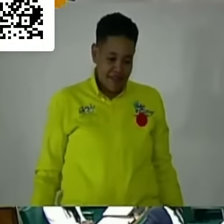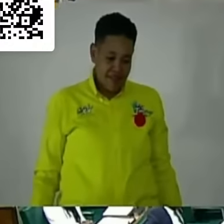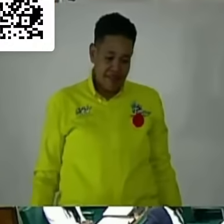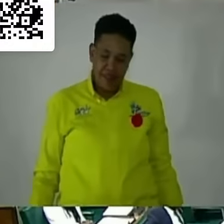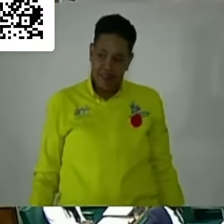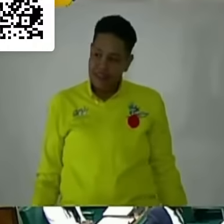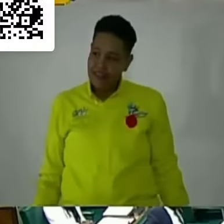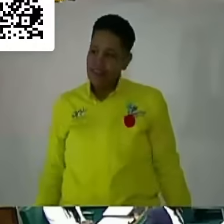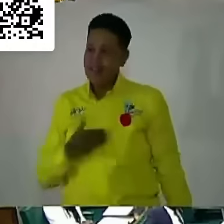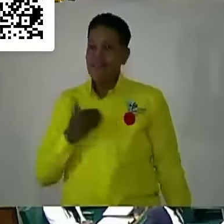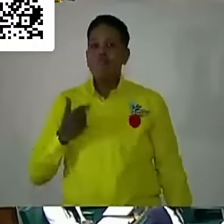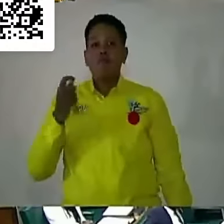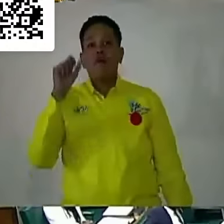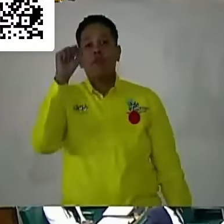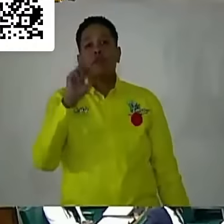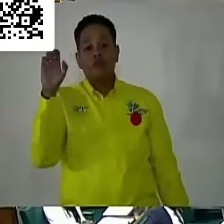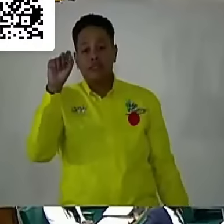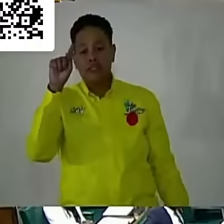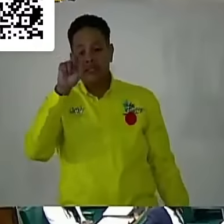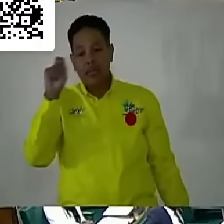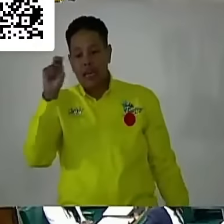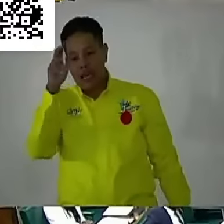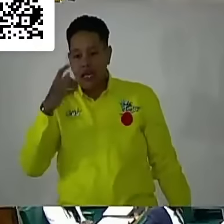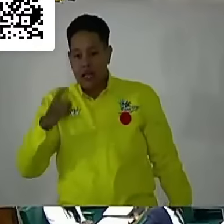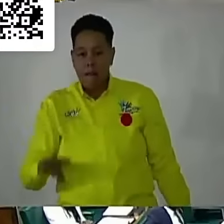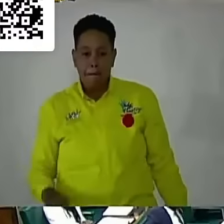The member from Southeast St. Anne.